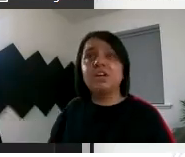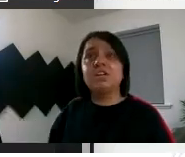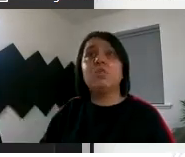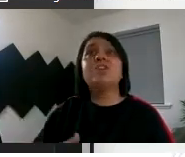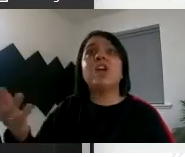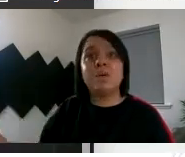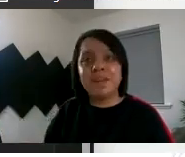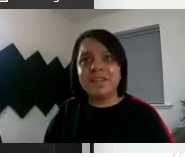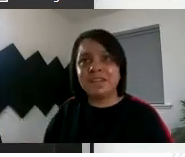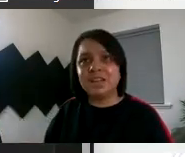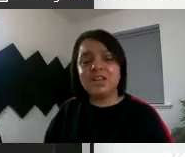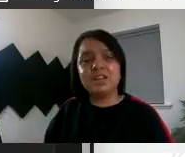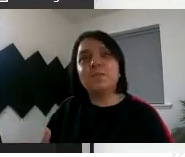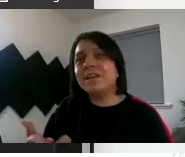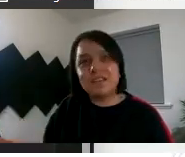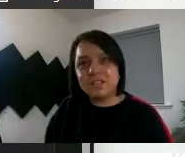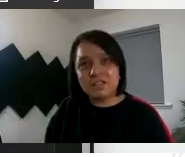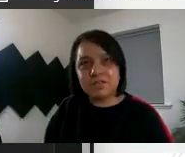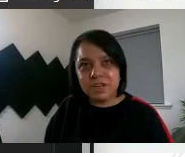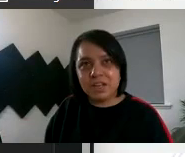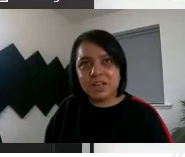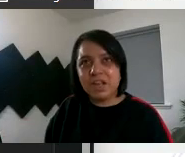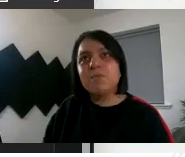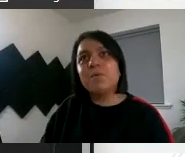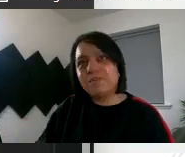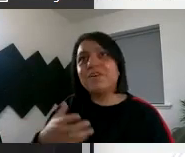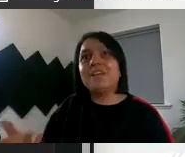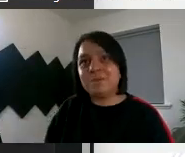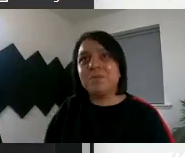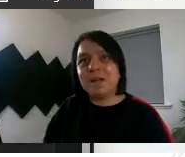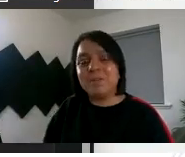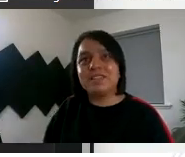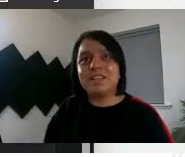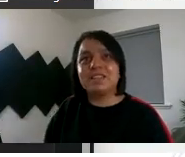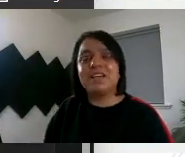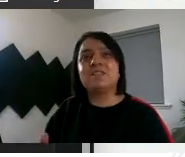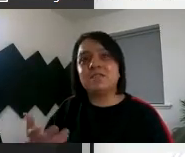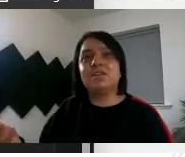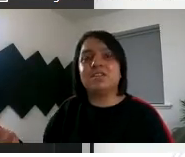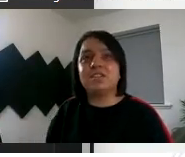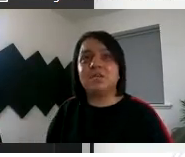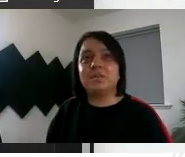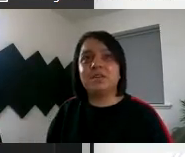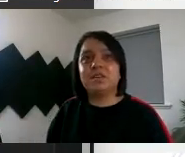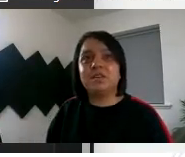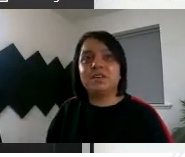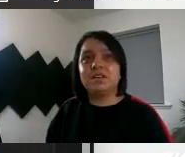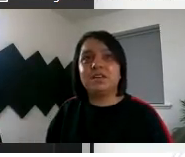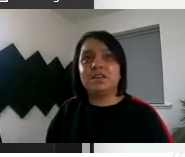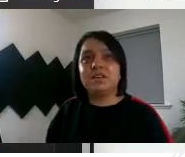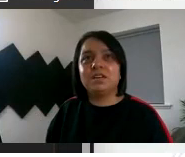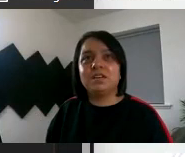now. So what time you make it? That doesn't make sense, really. But for English people, that makes sense. It says, oh, it's this time.